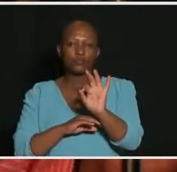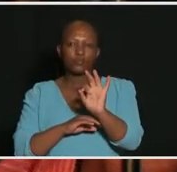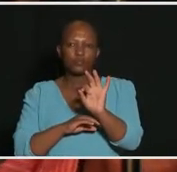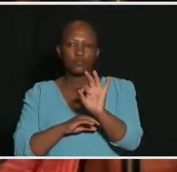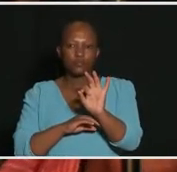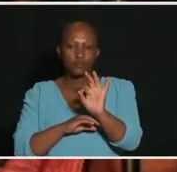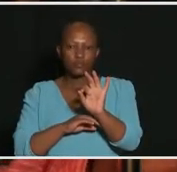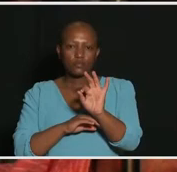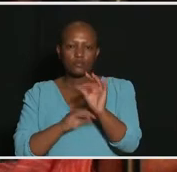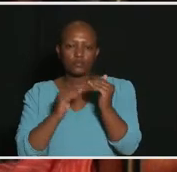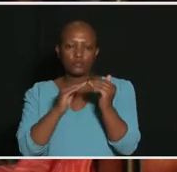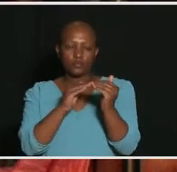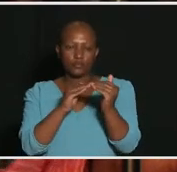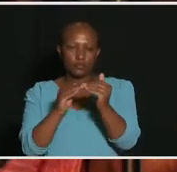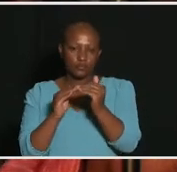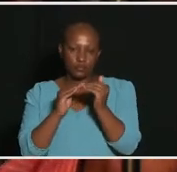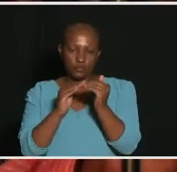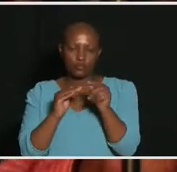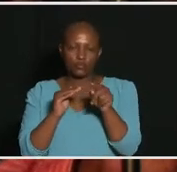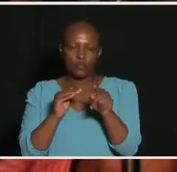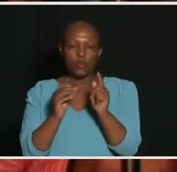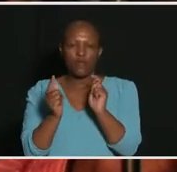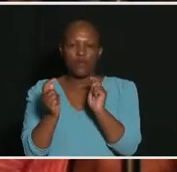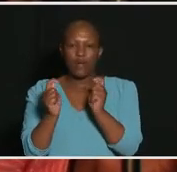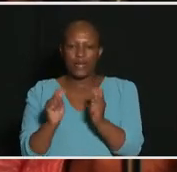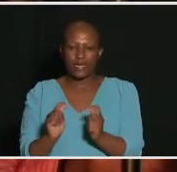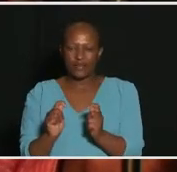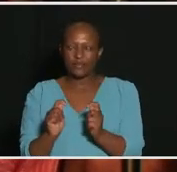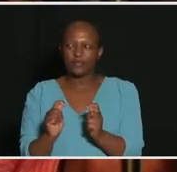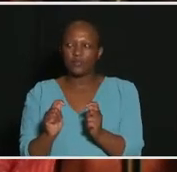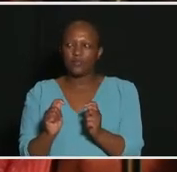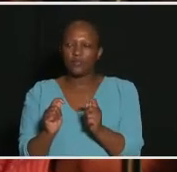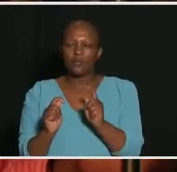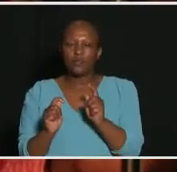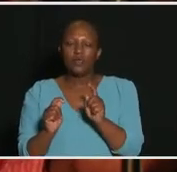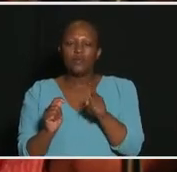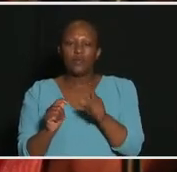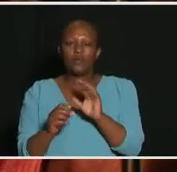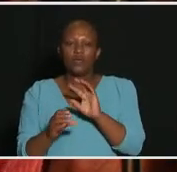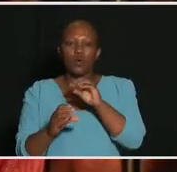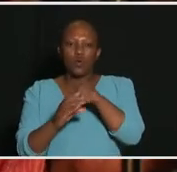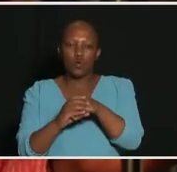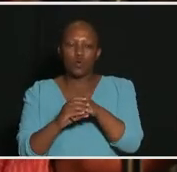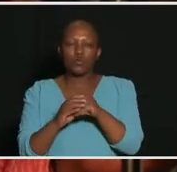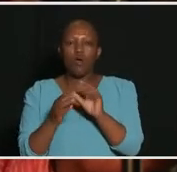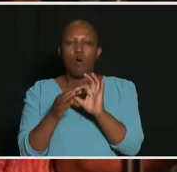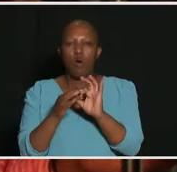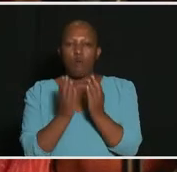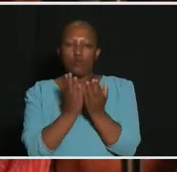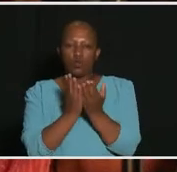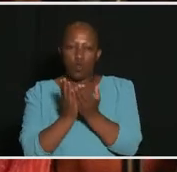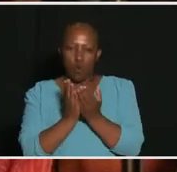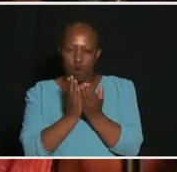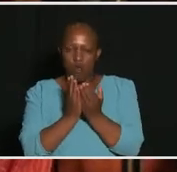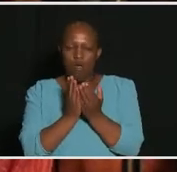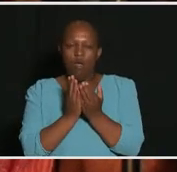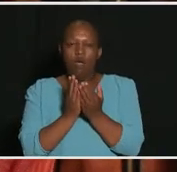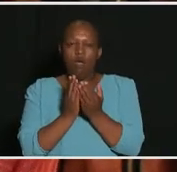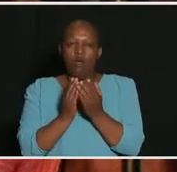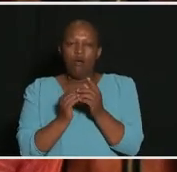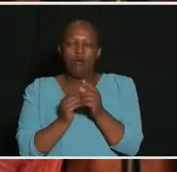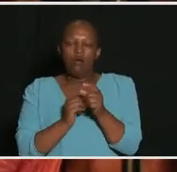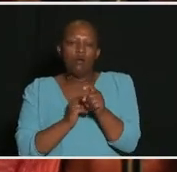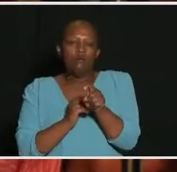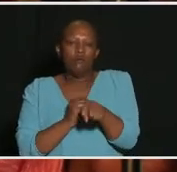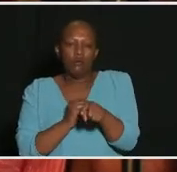Cause in this amendment it should include homeschooling as a just cause for not being compulsory